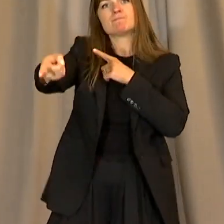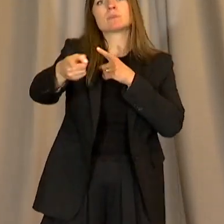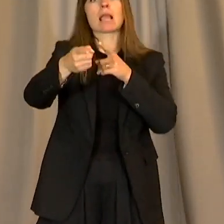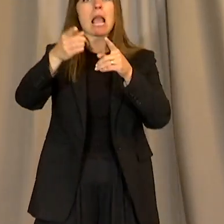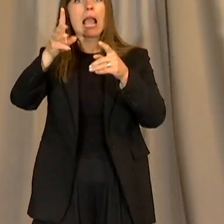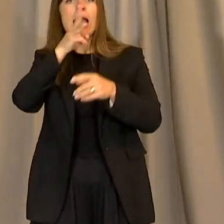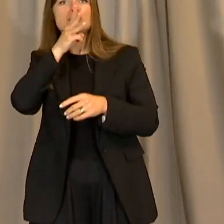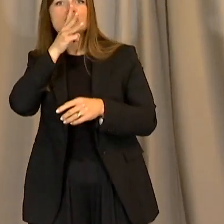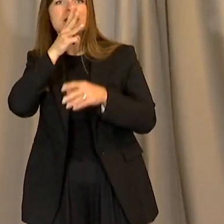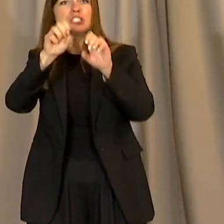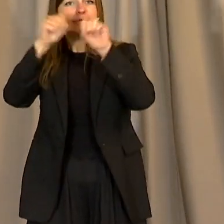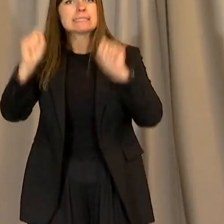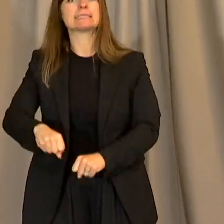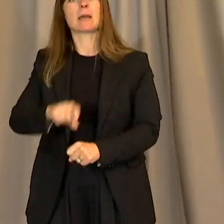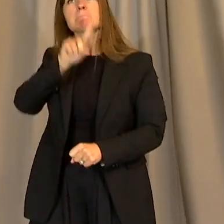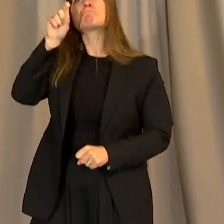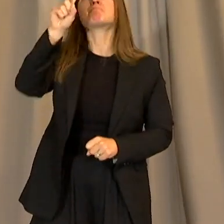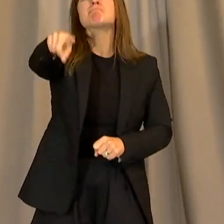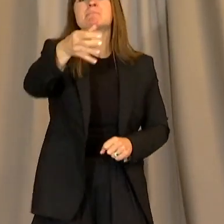was in